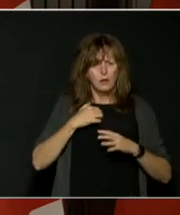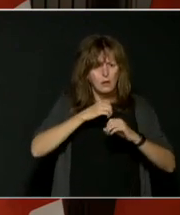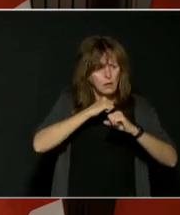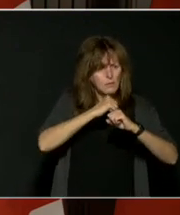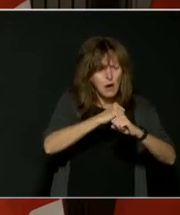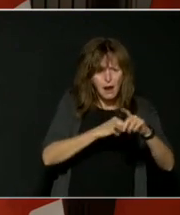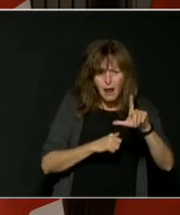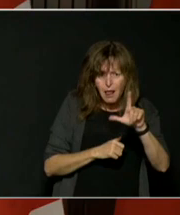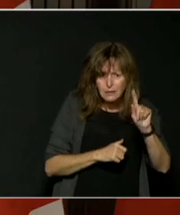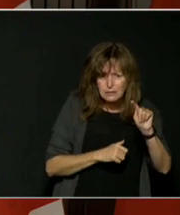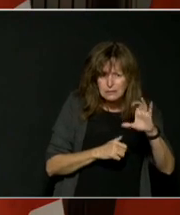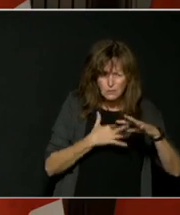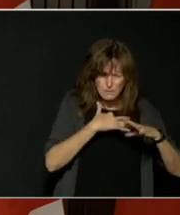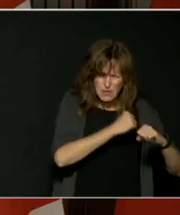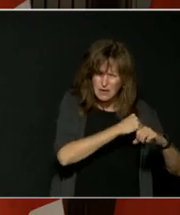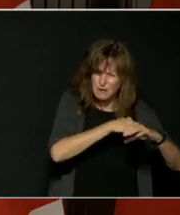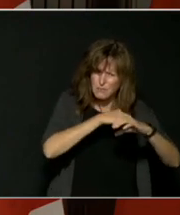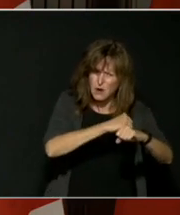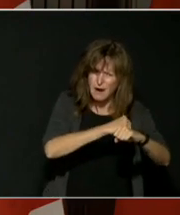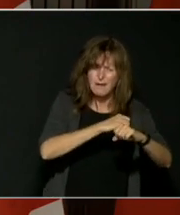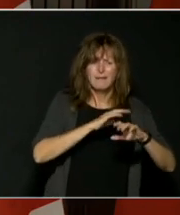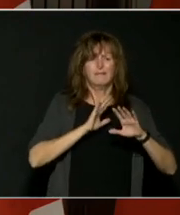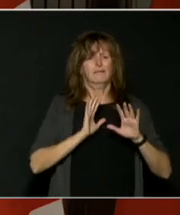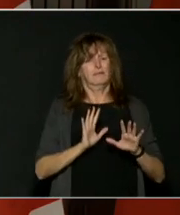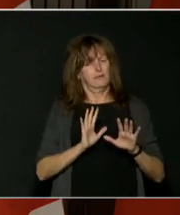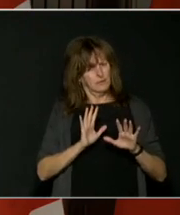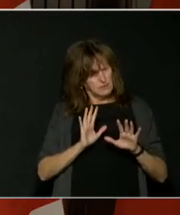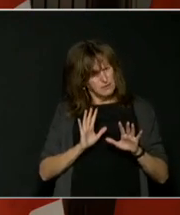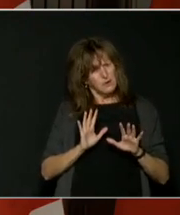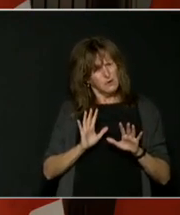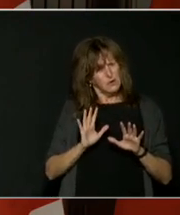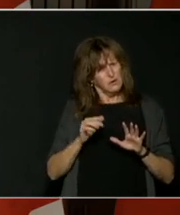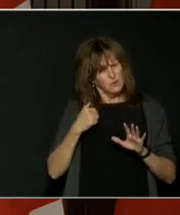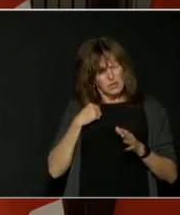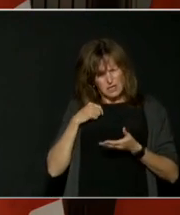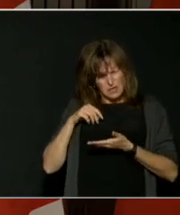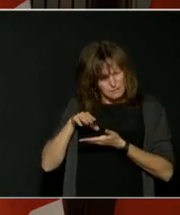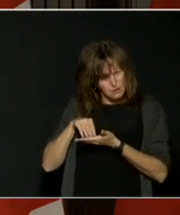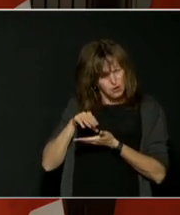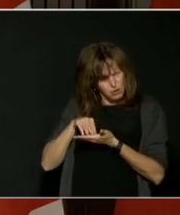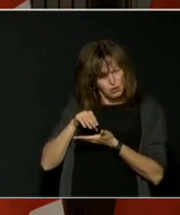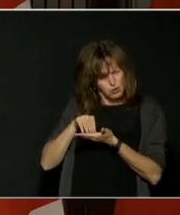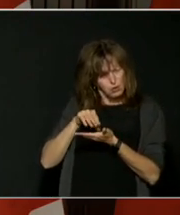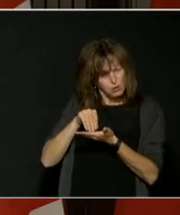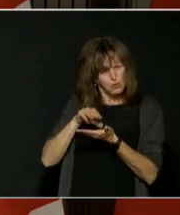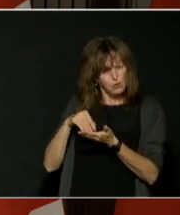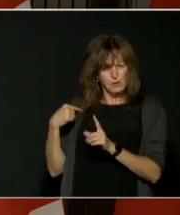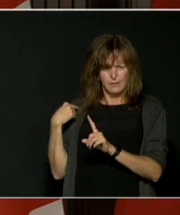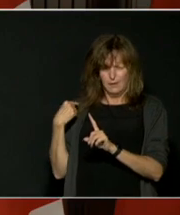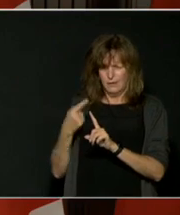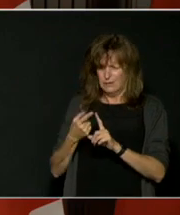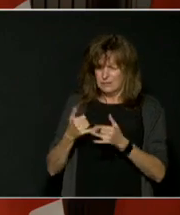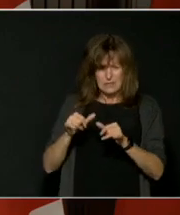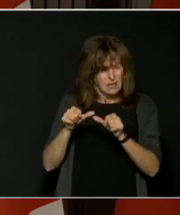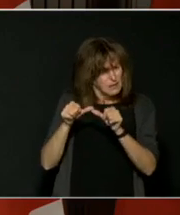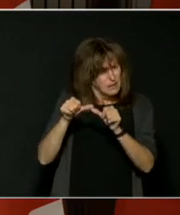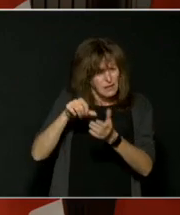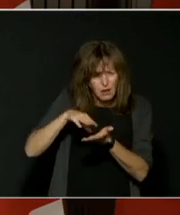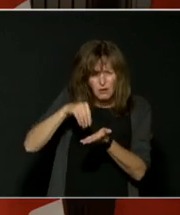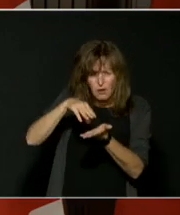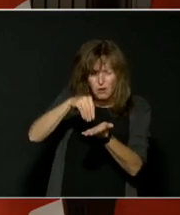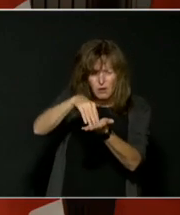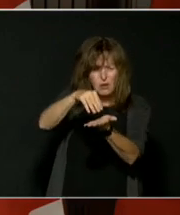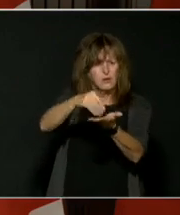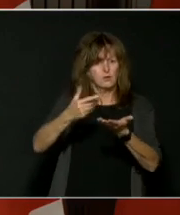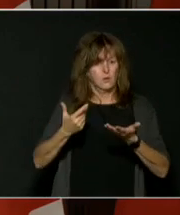this is a journey that we've learned so much on and continue to learn on. So this is the approach that we're taking at this